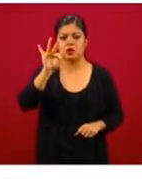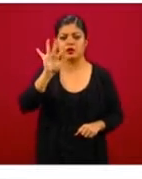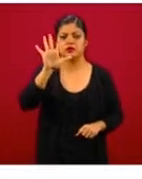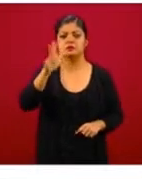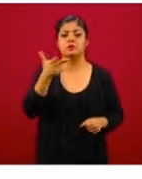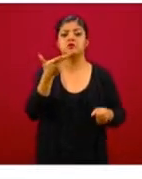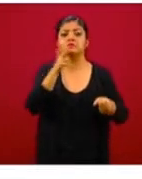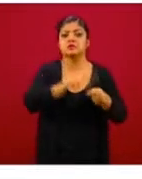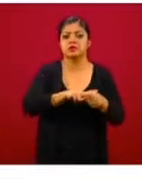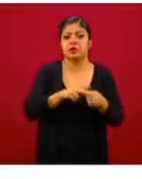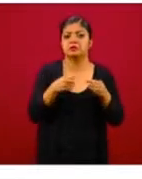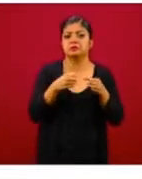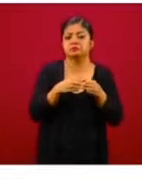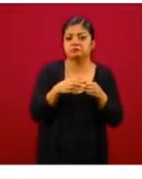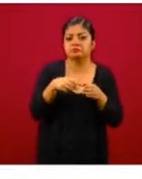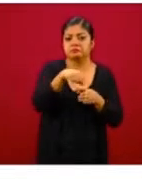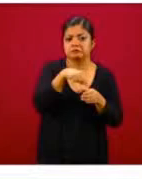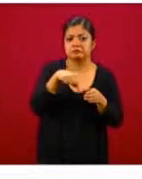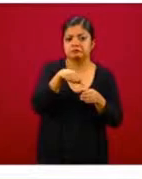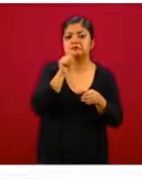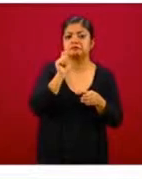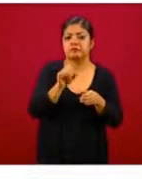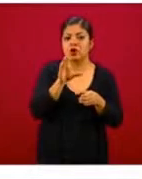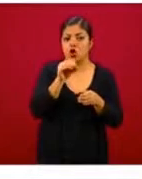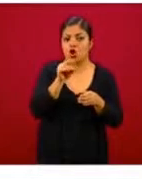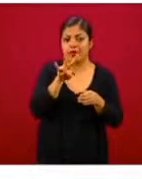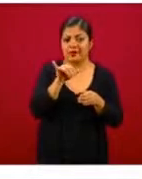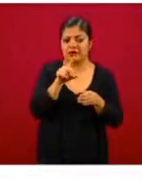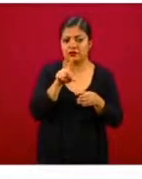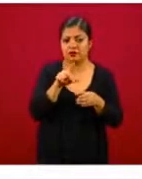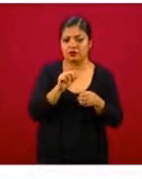the activity began in this network of reporting hospitals,